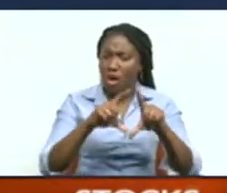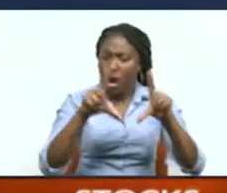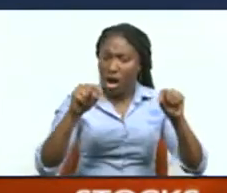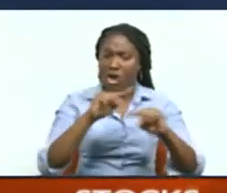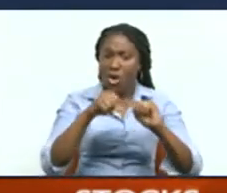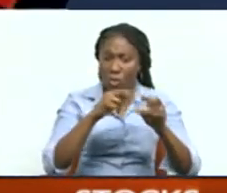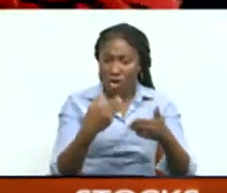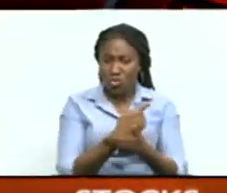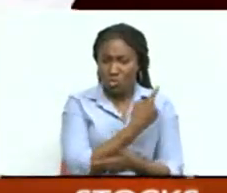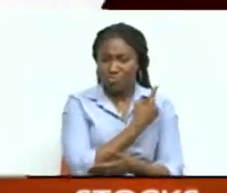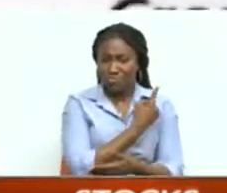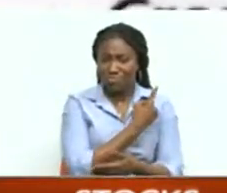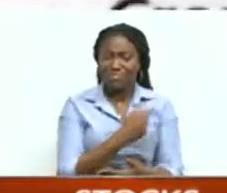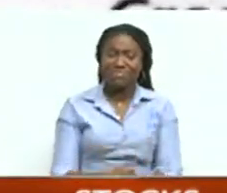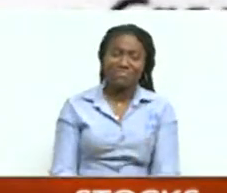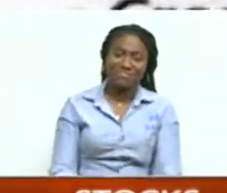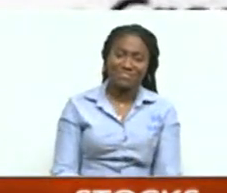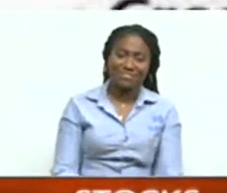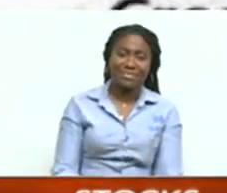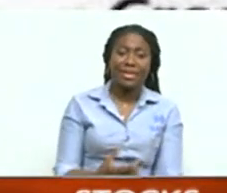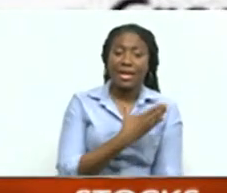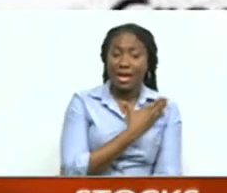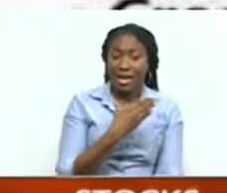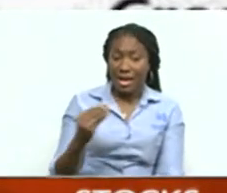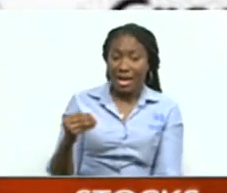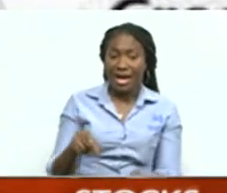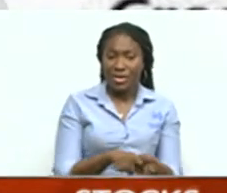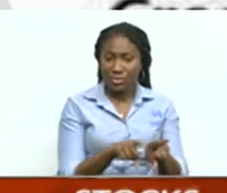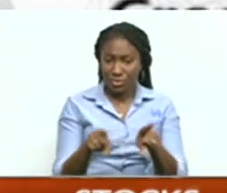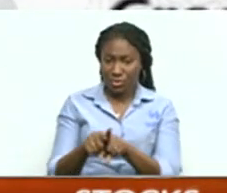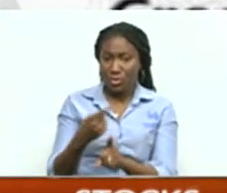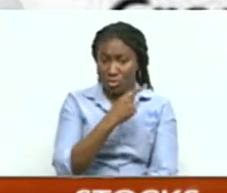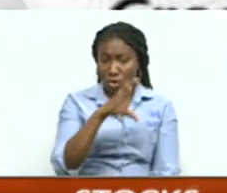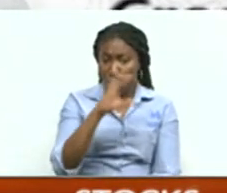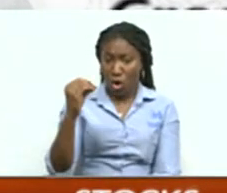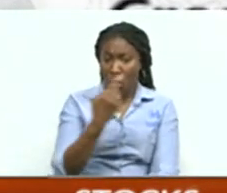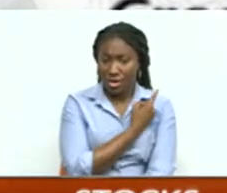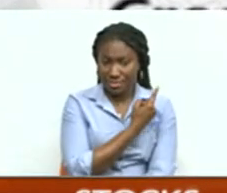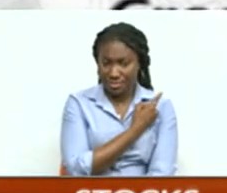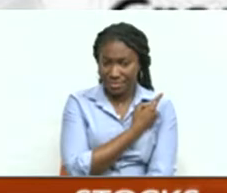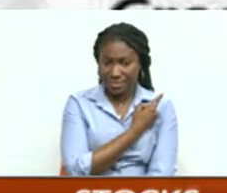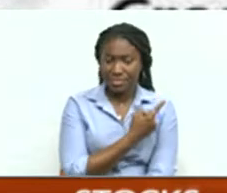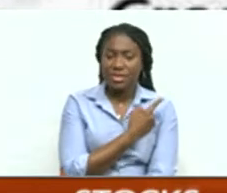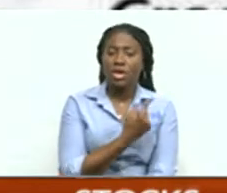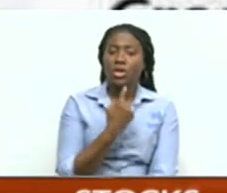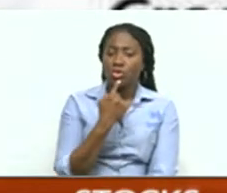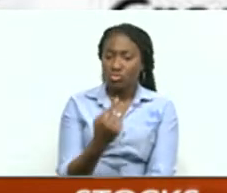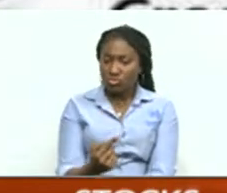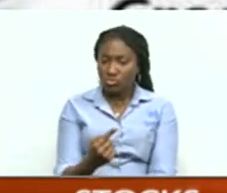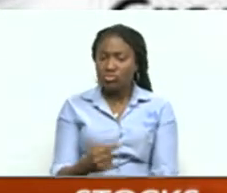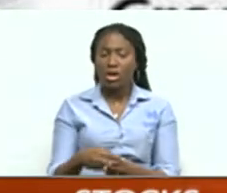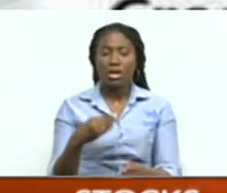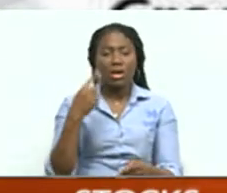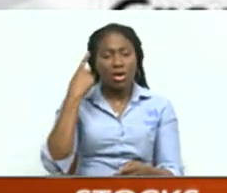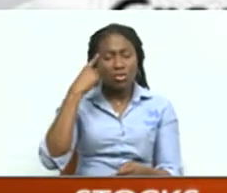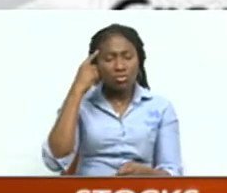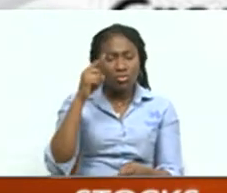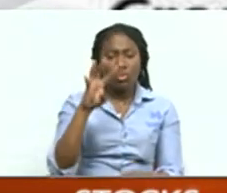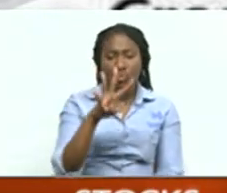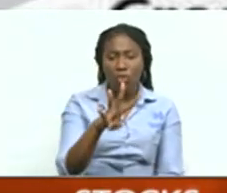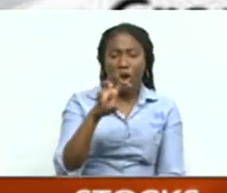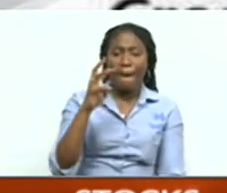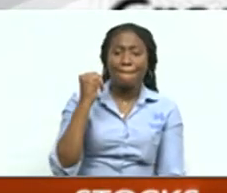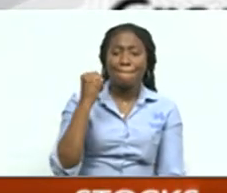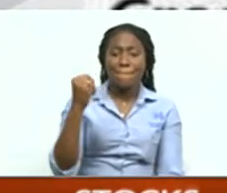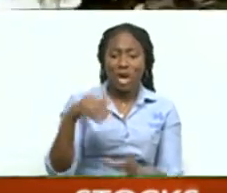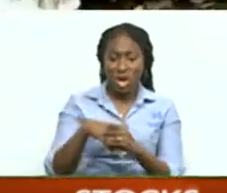of chip cards. Credit rating agency Carrie Chris has reaffirmed the ratings currently assigned to the US $400 million